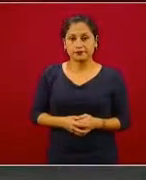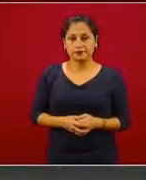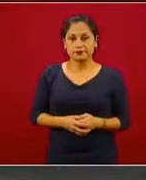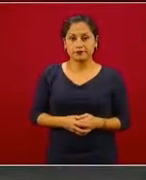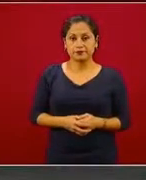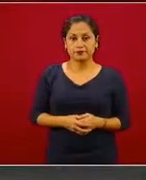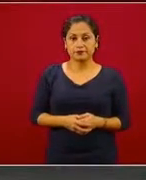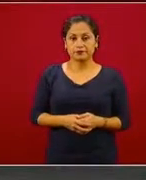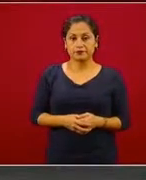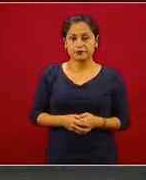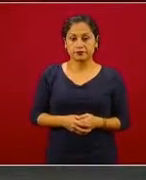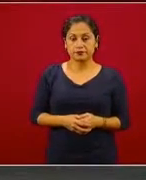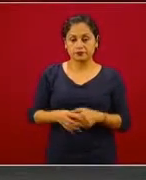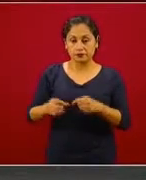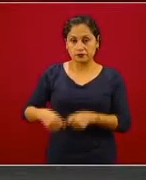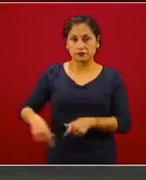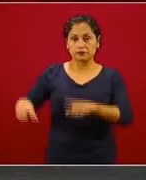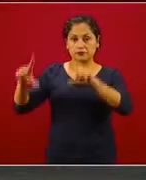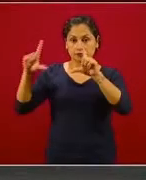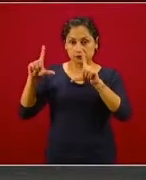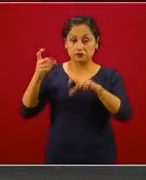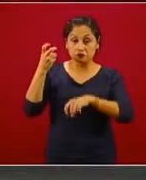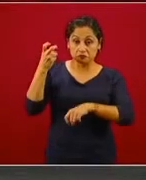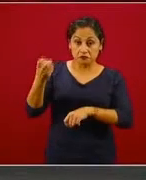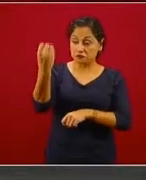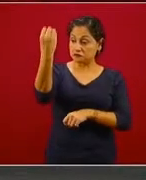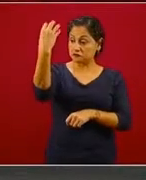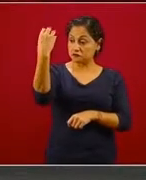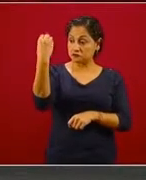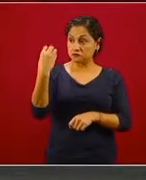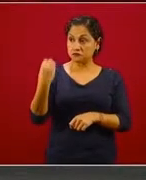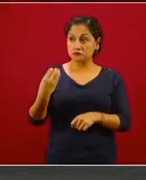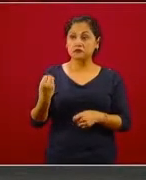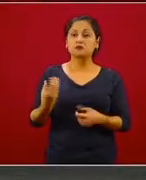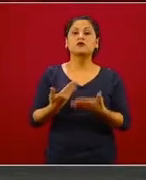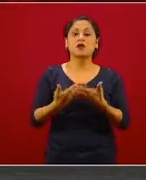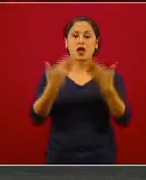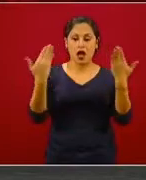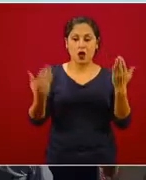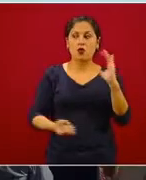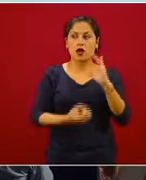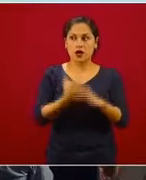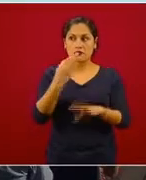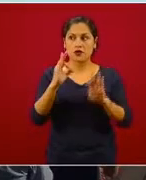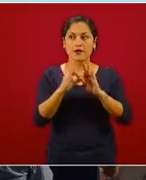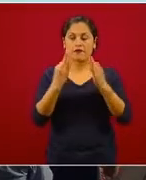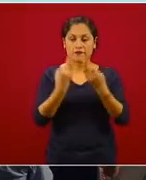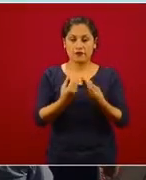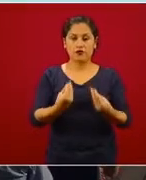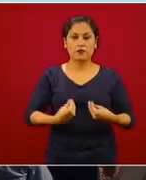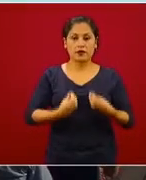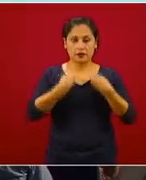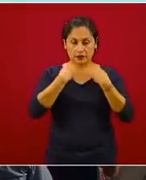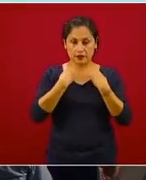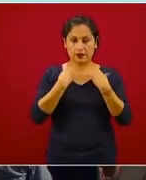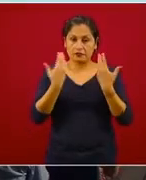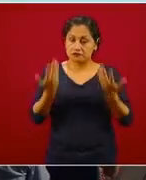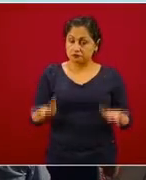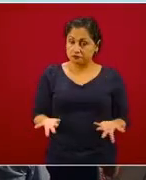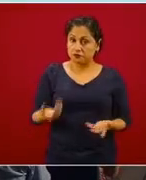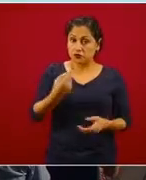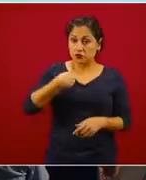have some influence in this sector. And finally, we'll talk about the new normal and